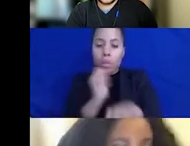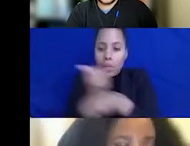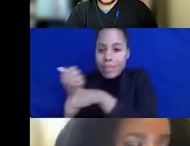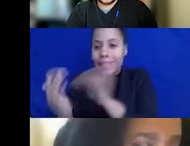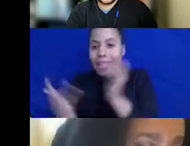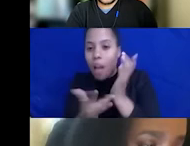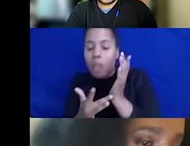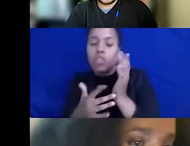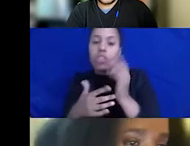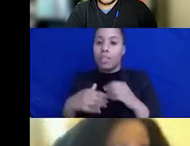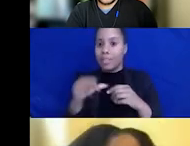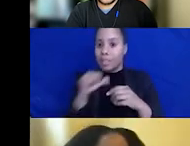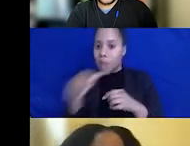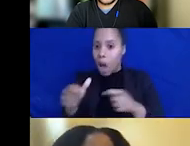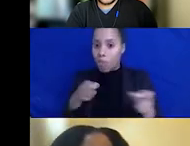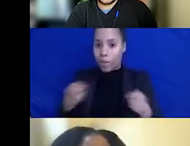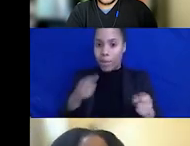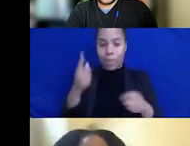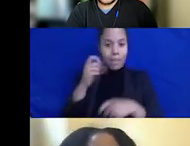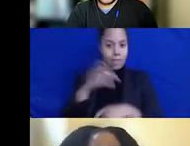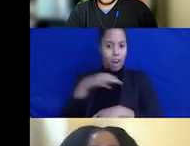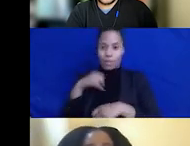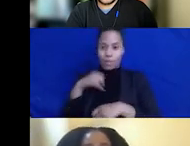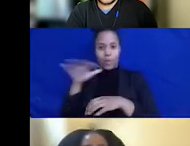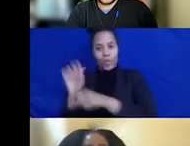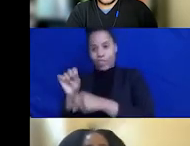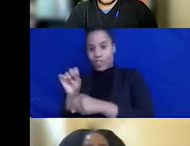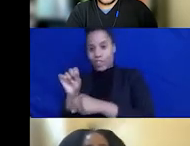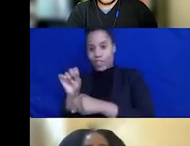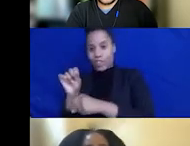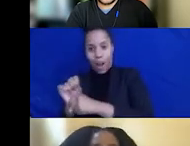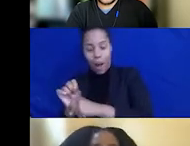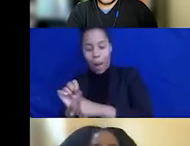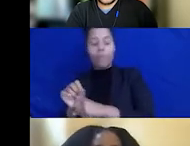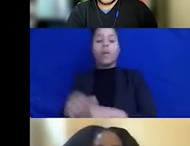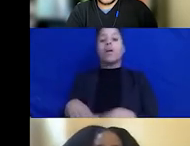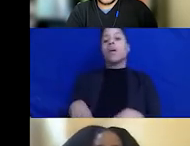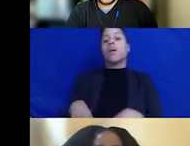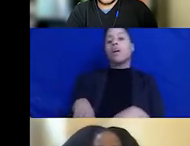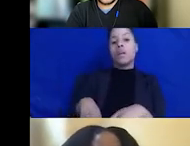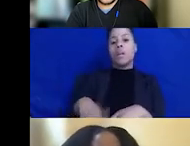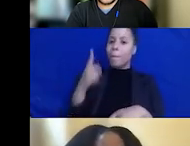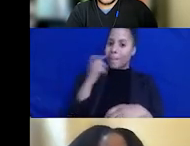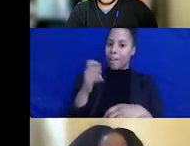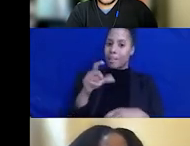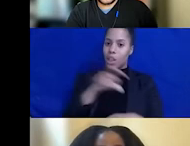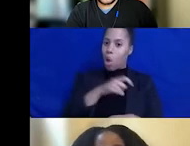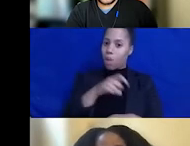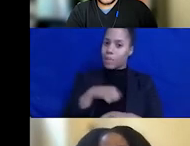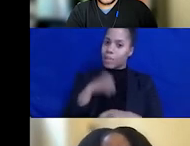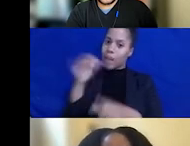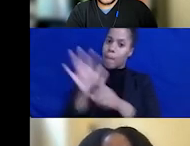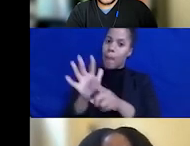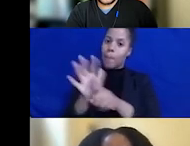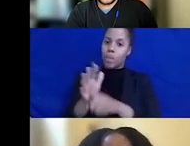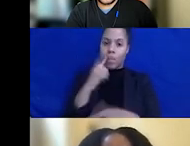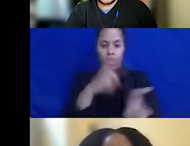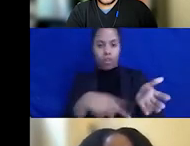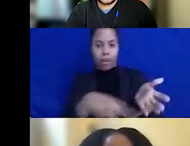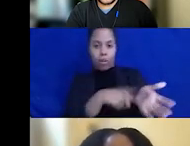not doing their job, because it is not popular to be critical of police and law enforcement in